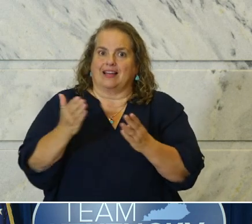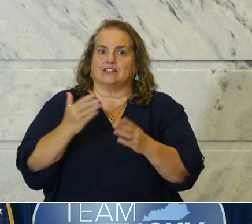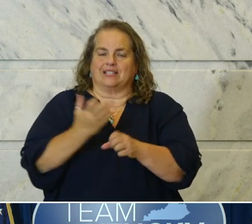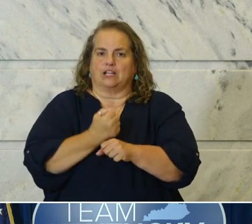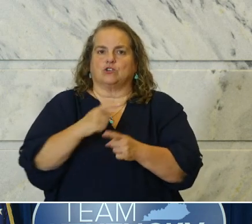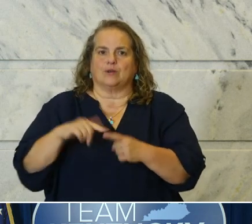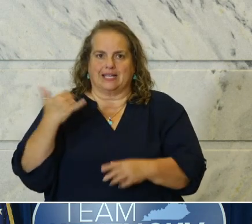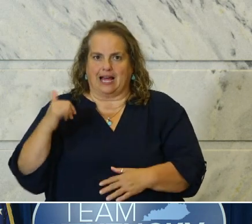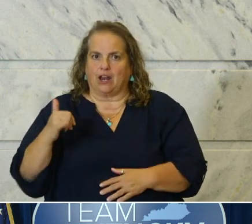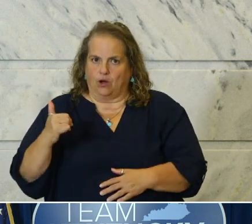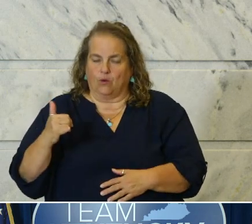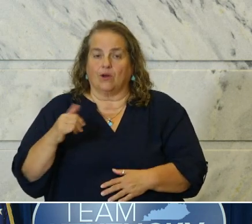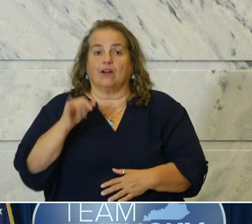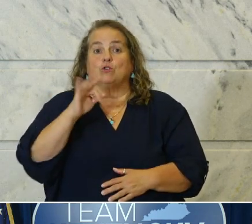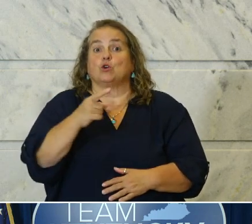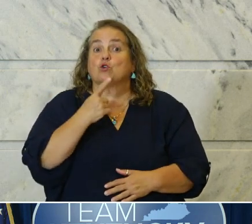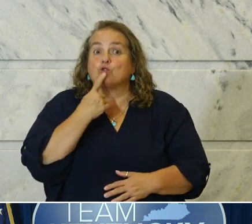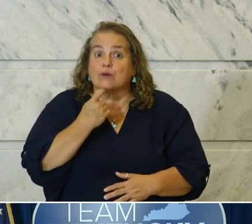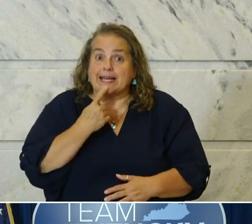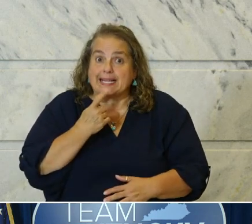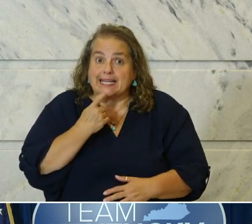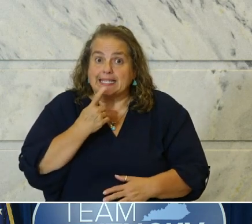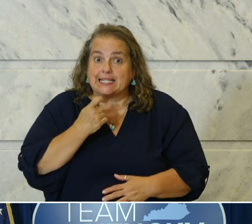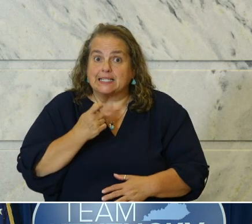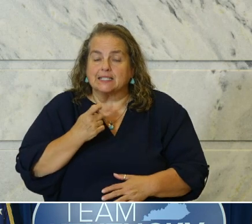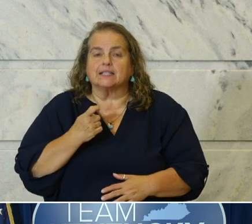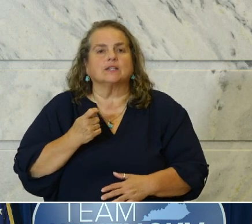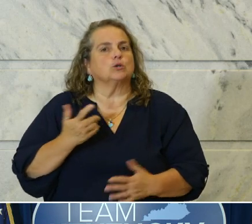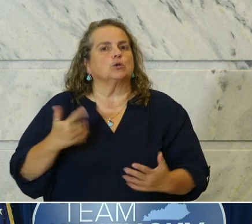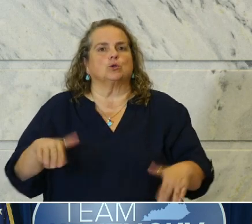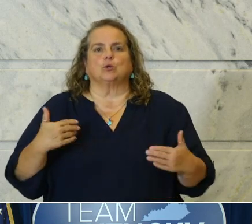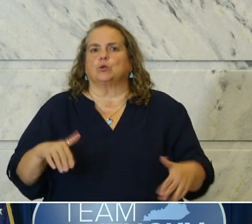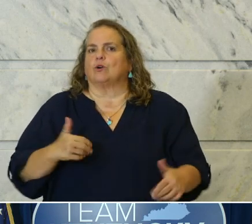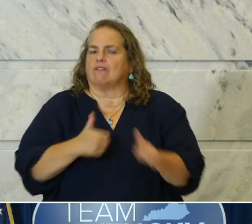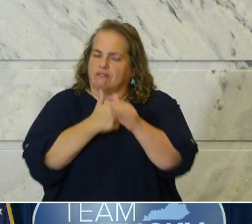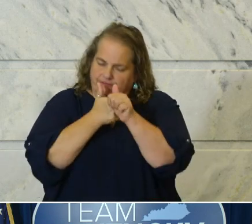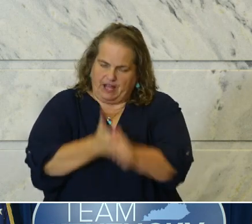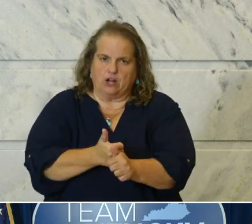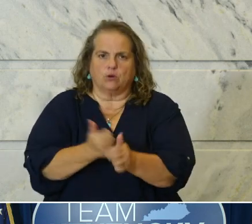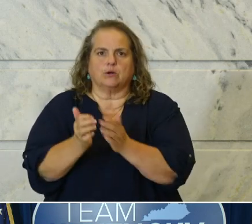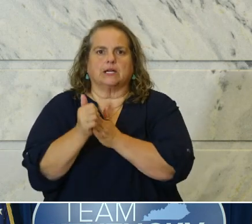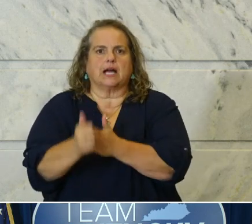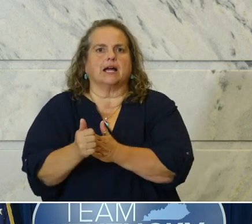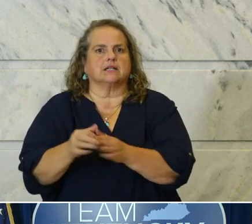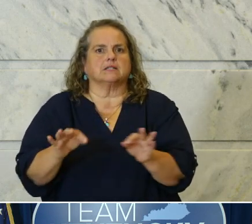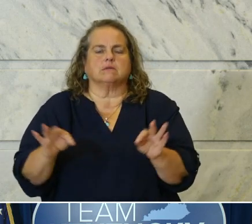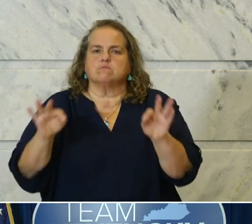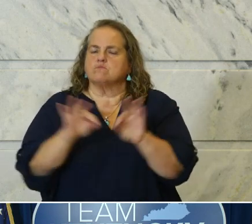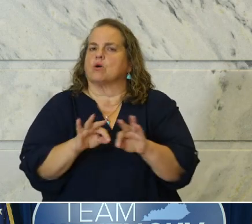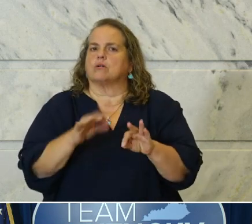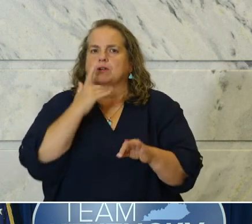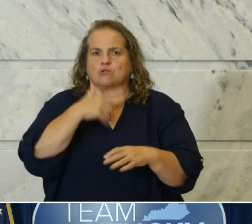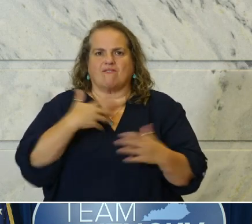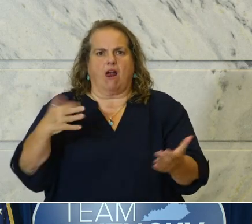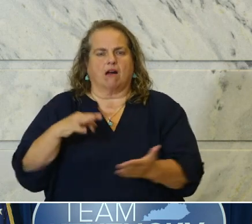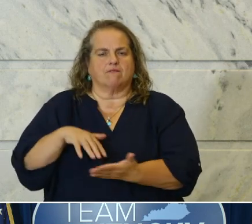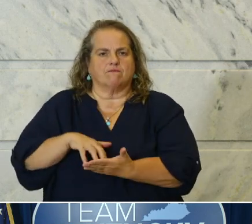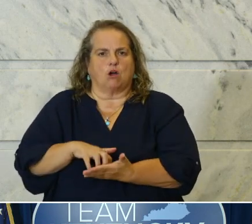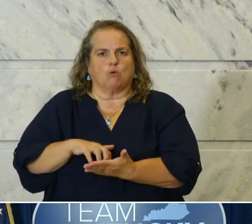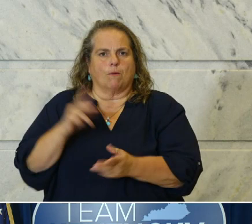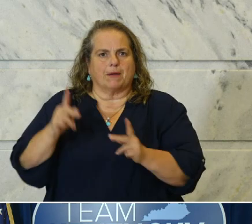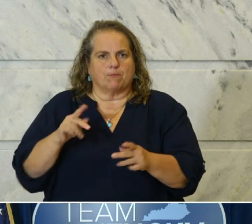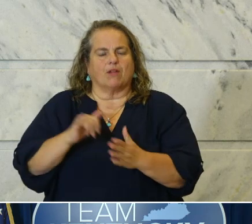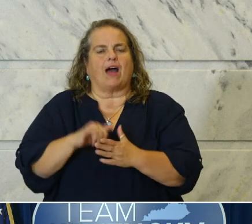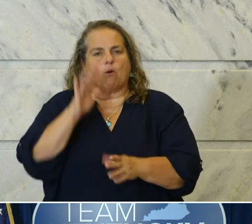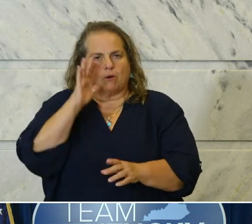the guidance. It means you got a lot of people in your community and a lot of vulnerable people at that point that are going to be